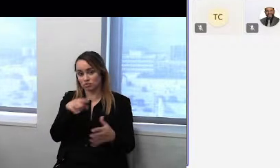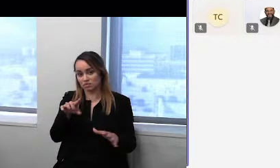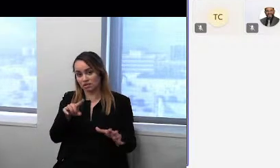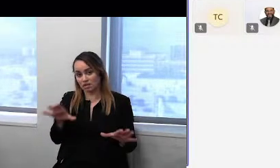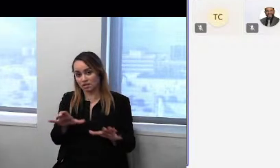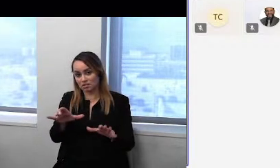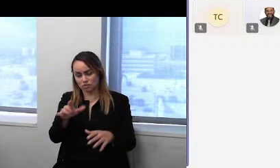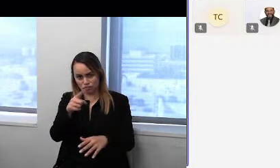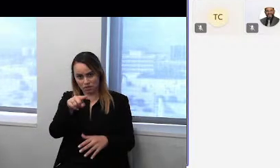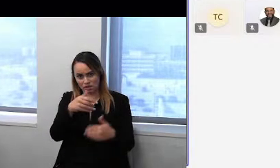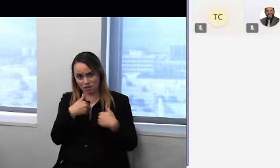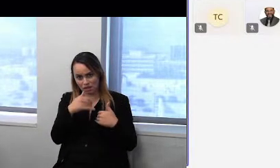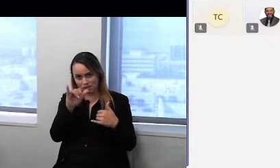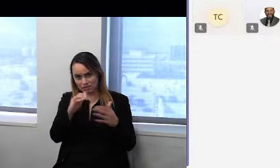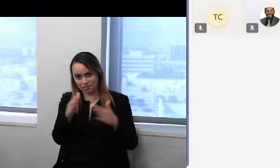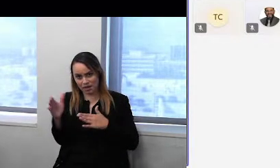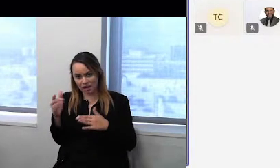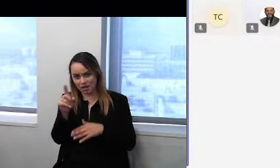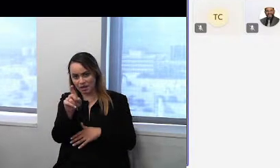No.